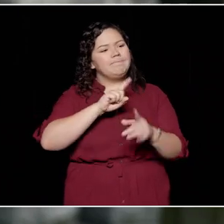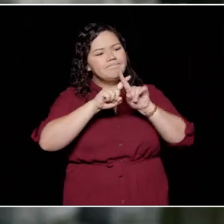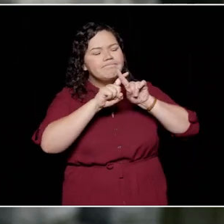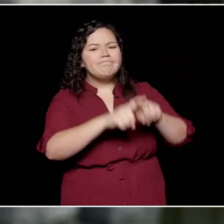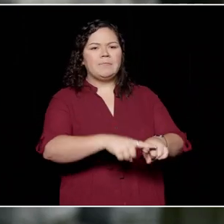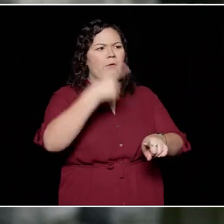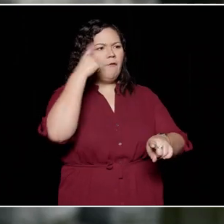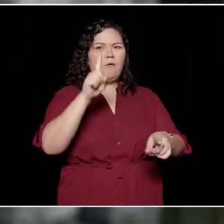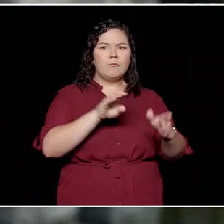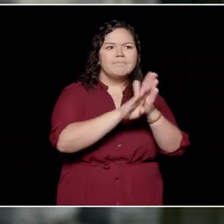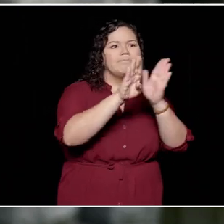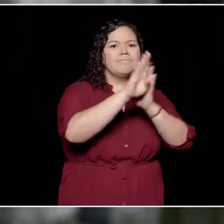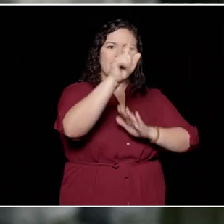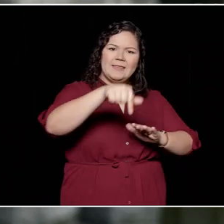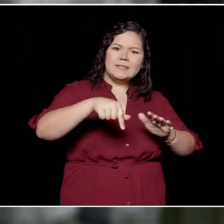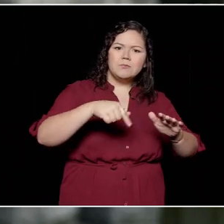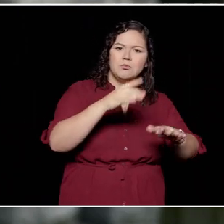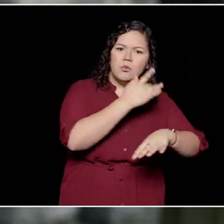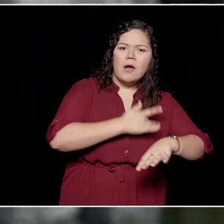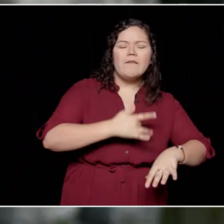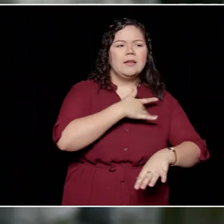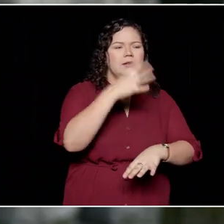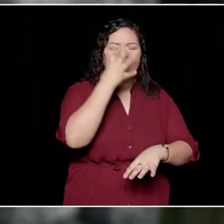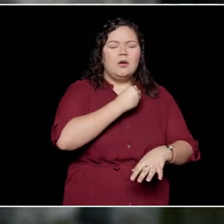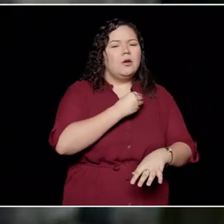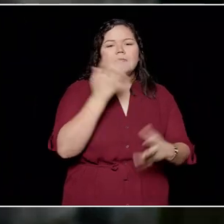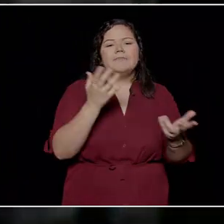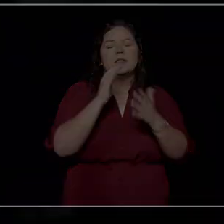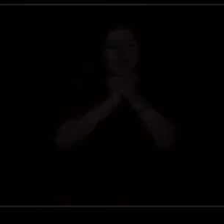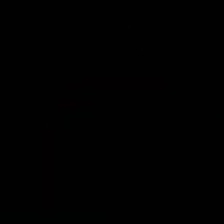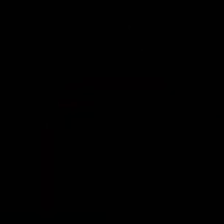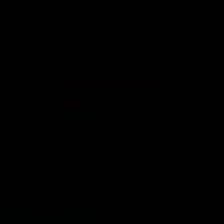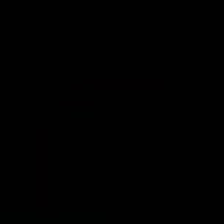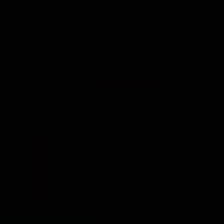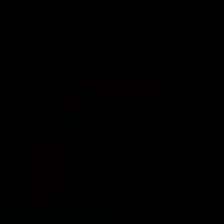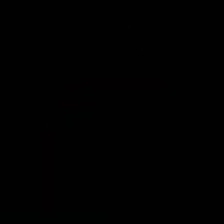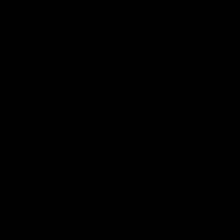up this beautiful province. Congratulations. Tuxi'ism.